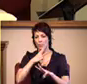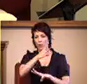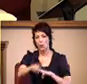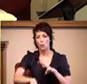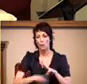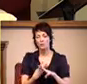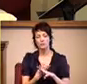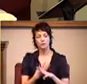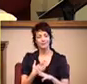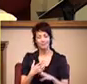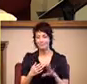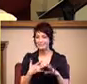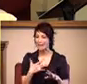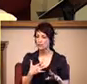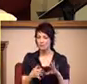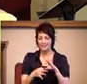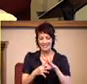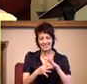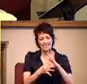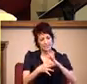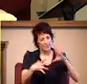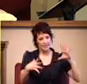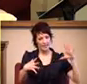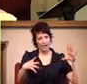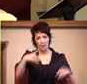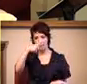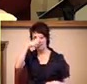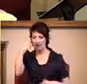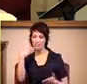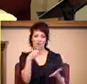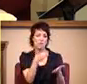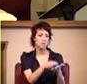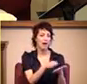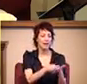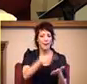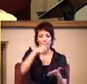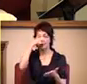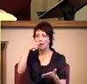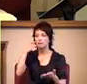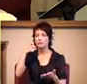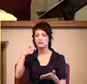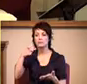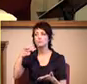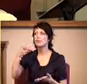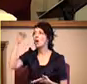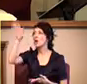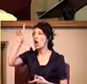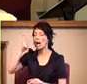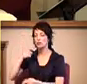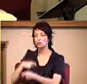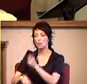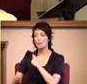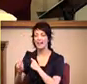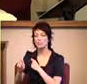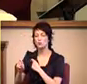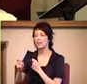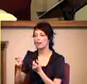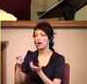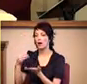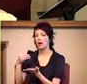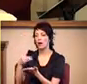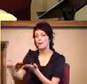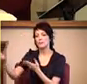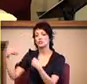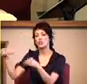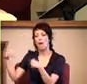of money, primarily because of the consumerism God, primarily because I want more than you, and we